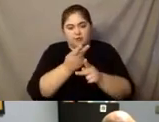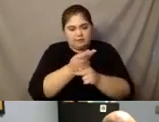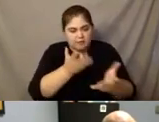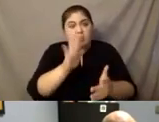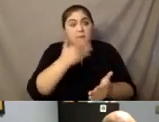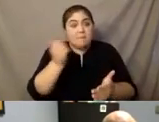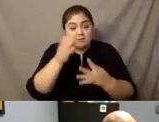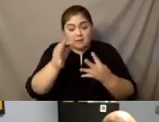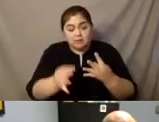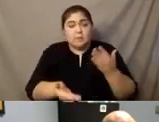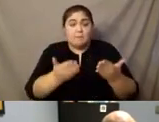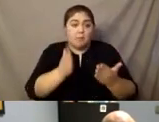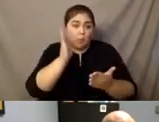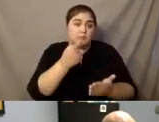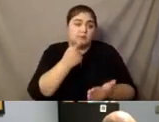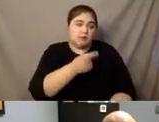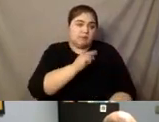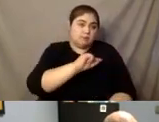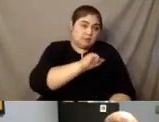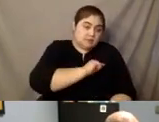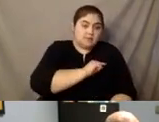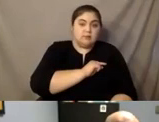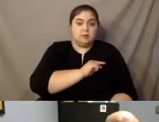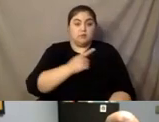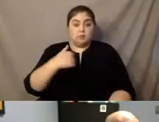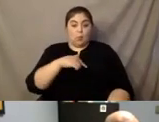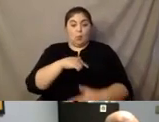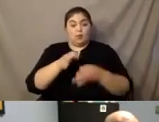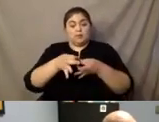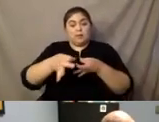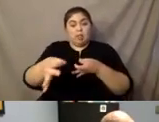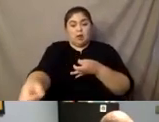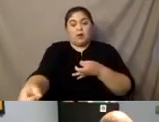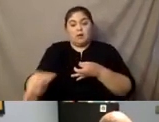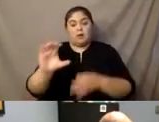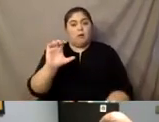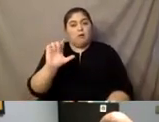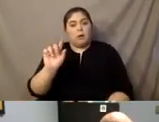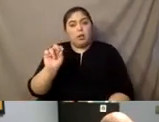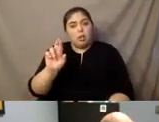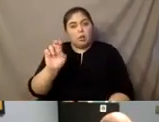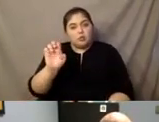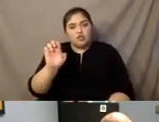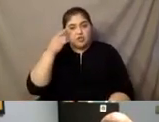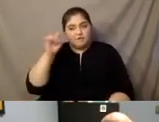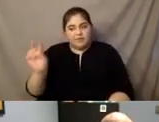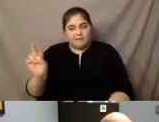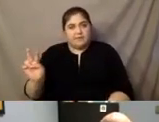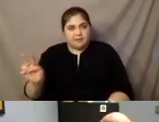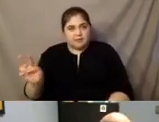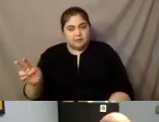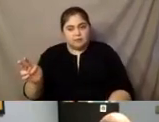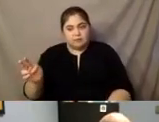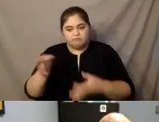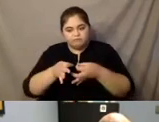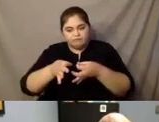maybe pleads guilty. We're delaying we're delaying closure for the victim, and we're delaying any times